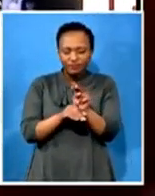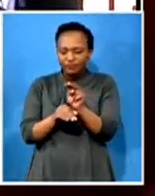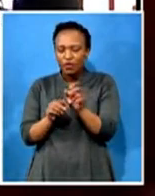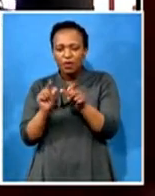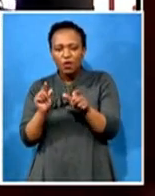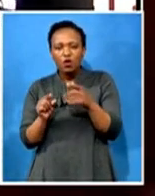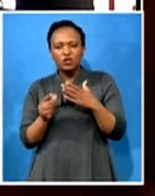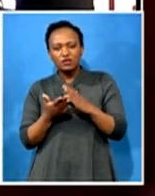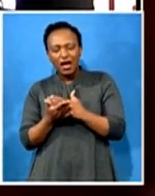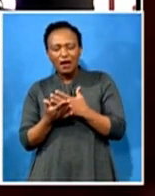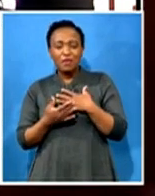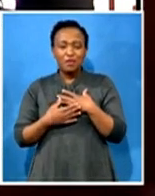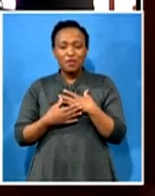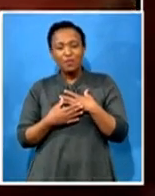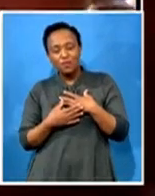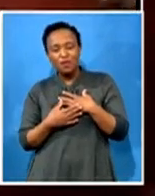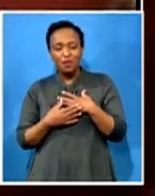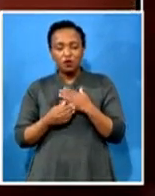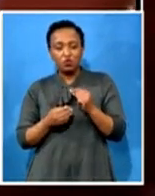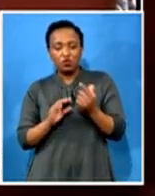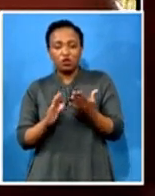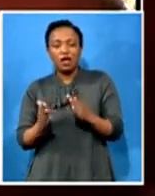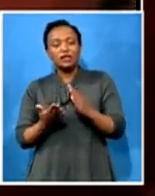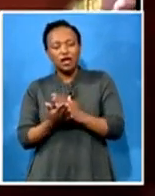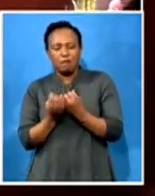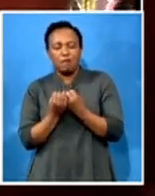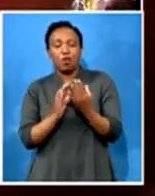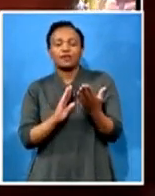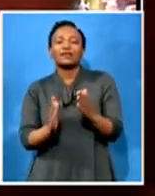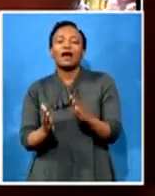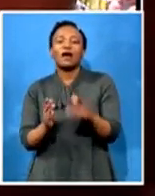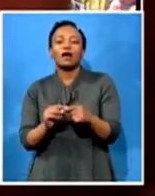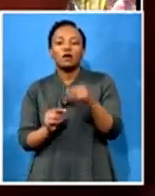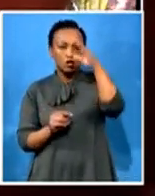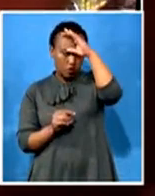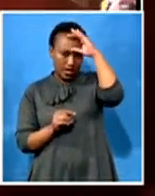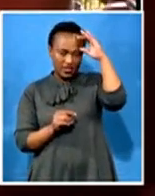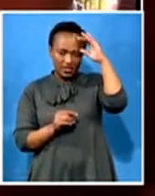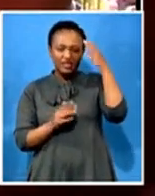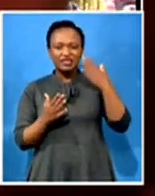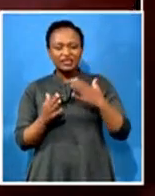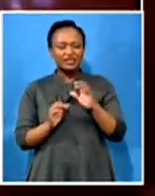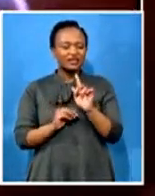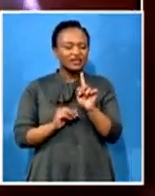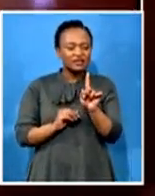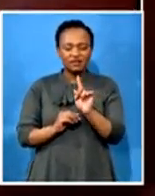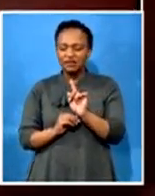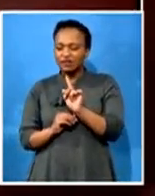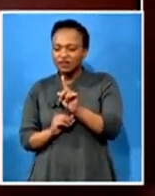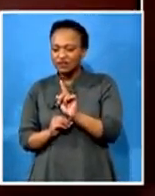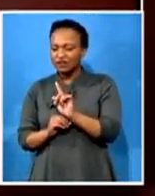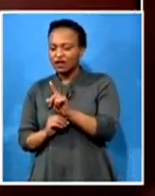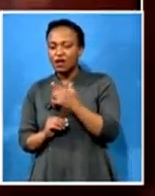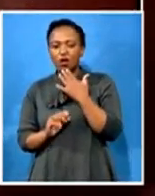people are dying as a result of this. And nurses then also having to step in where families, friends, relatives, because of the